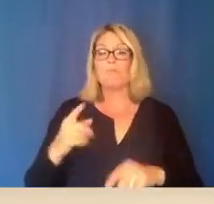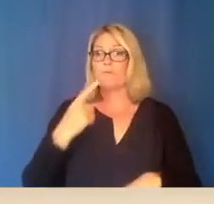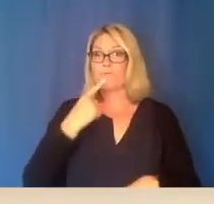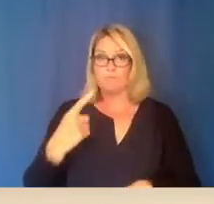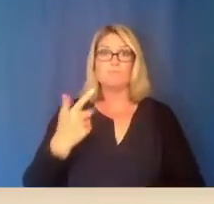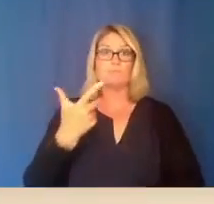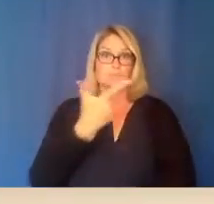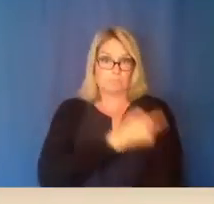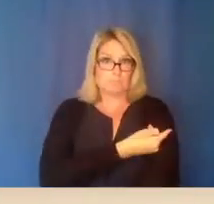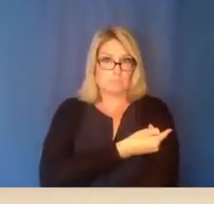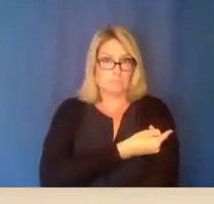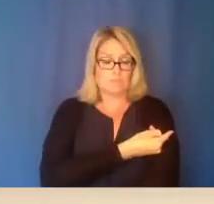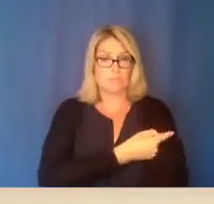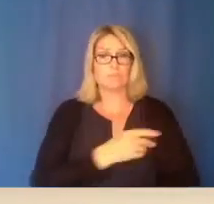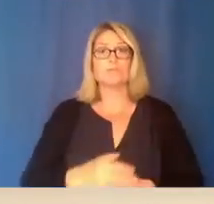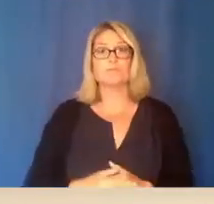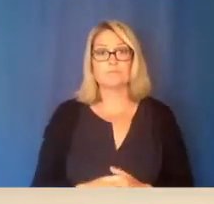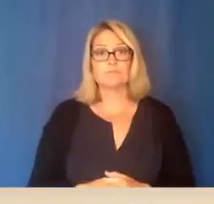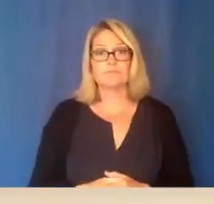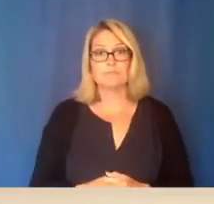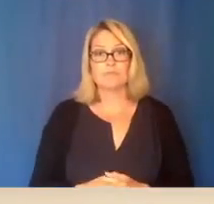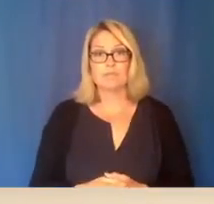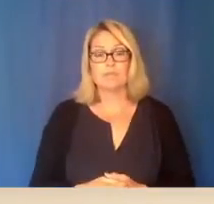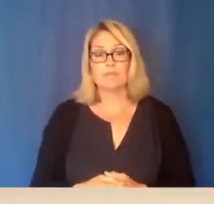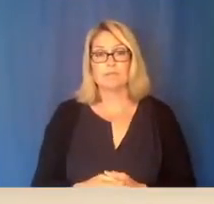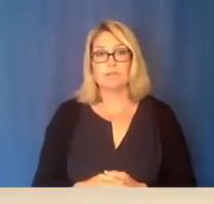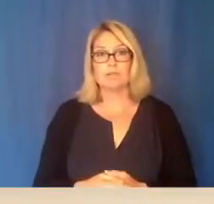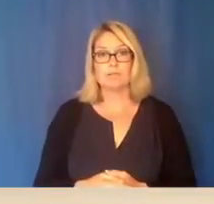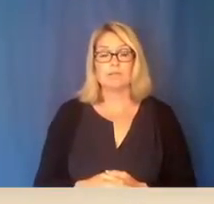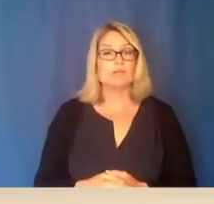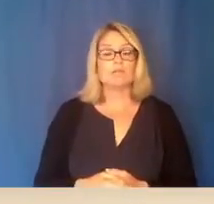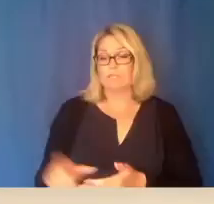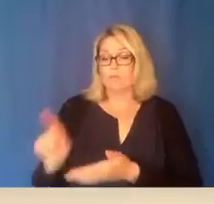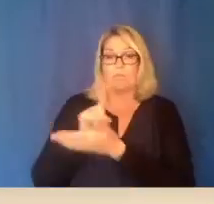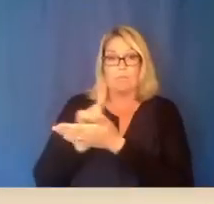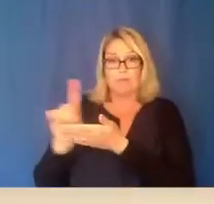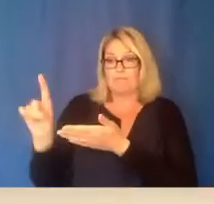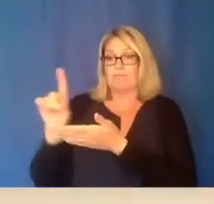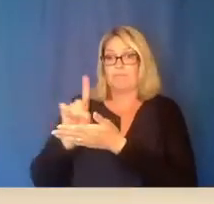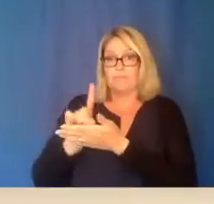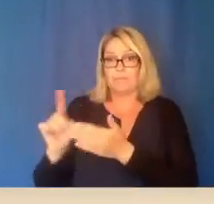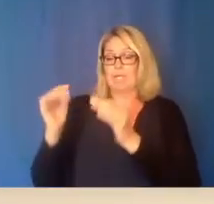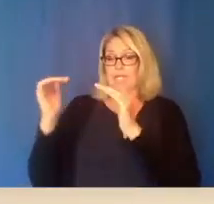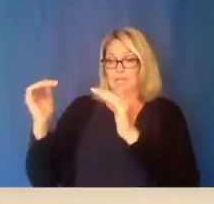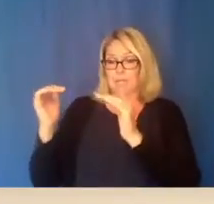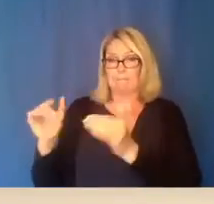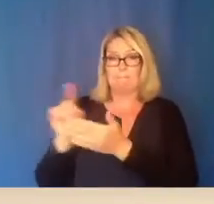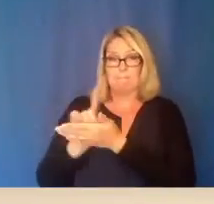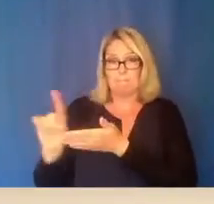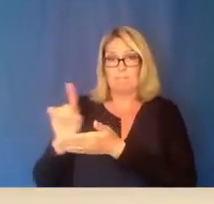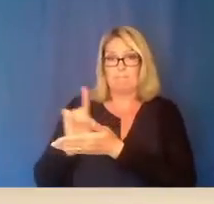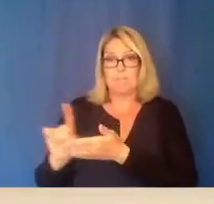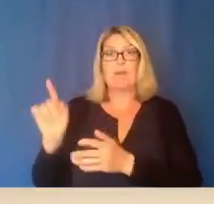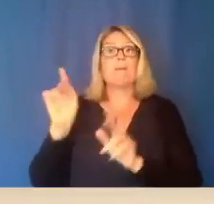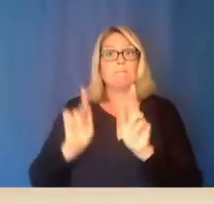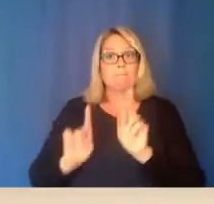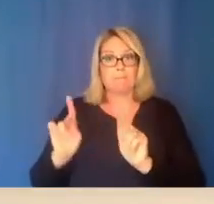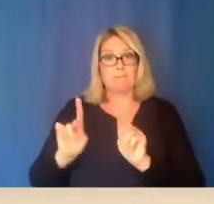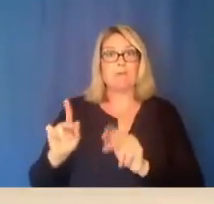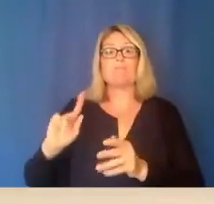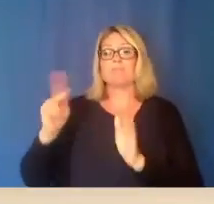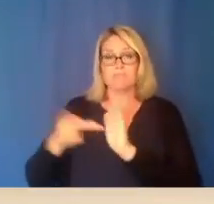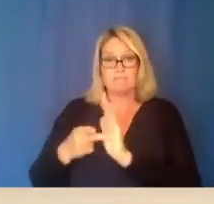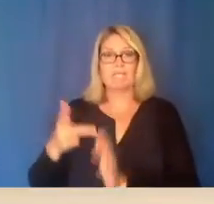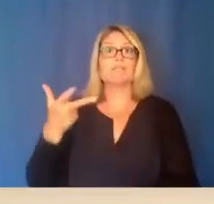And now we're really, I know every week right now, the number of people getting their second doses